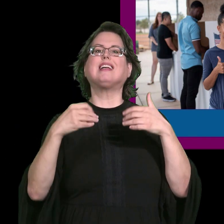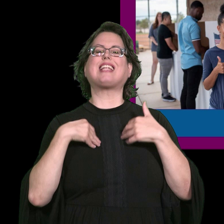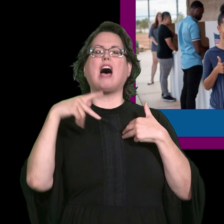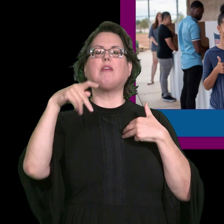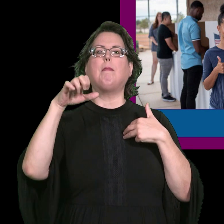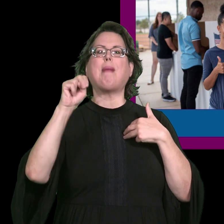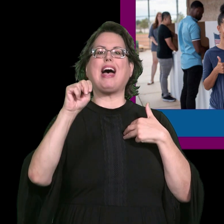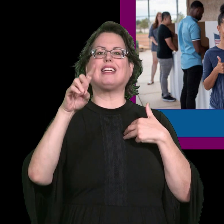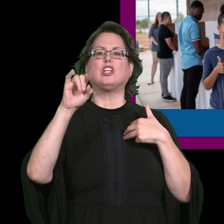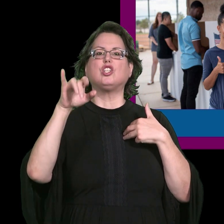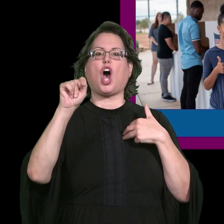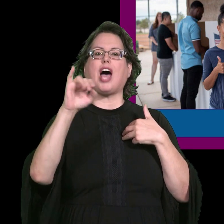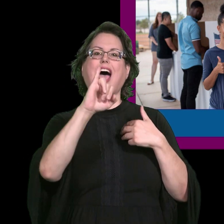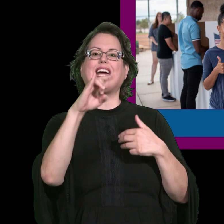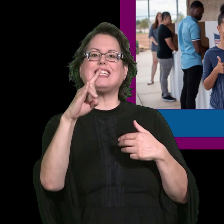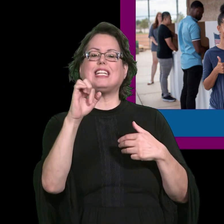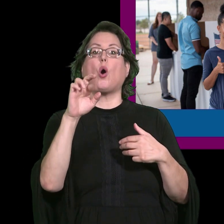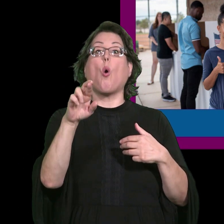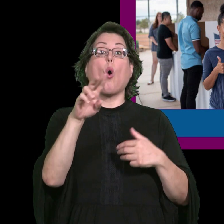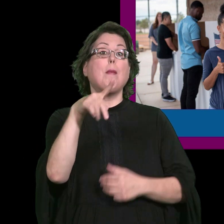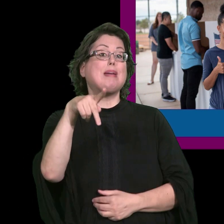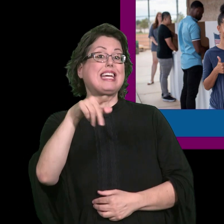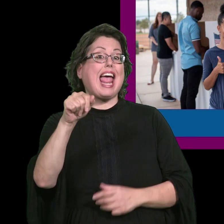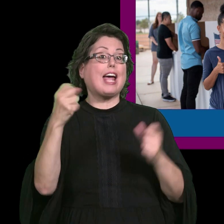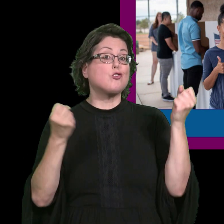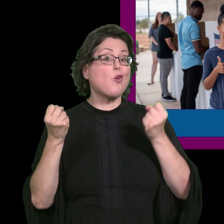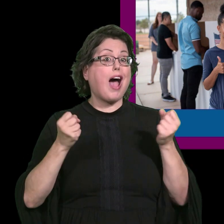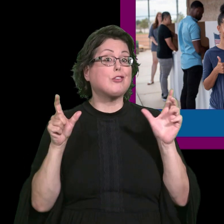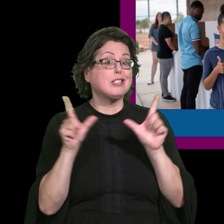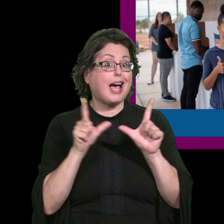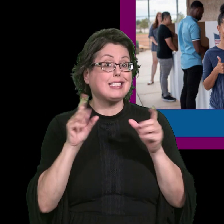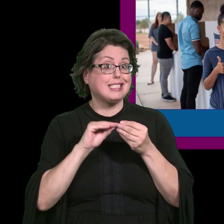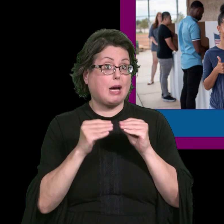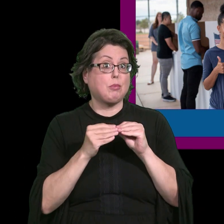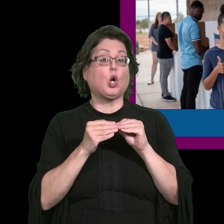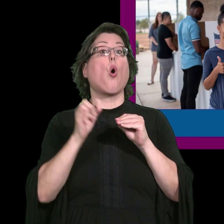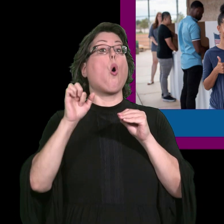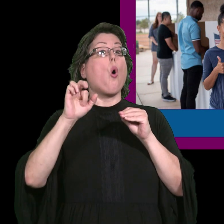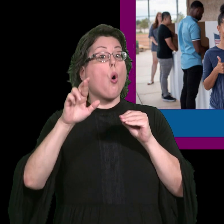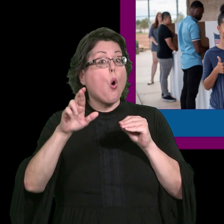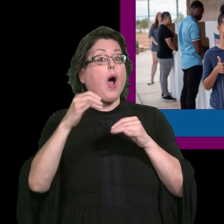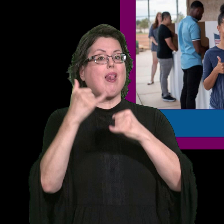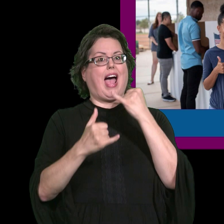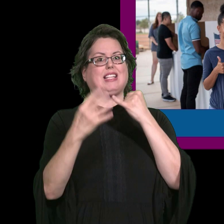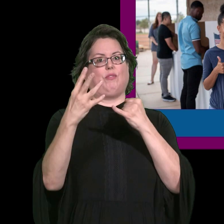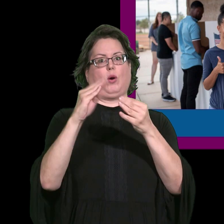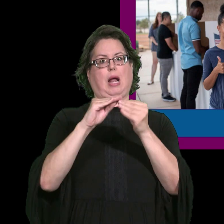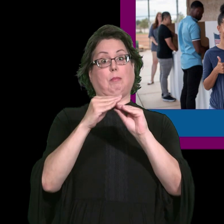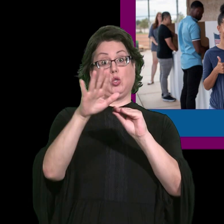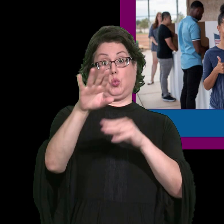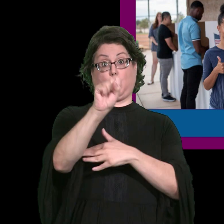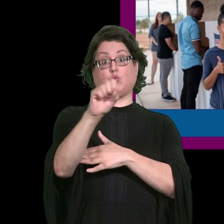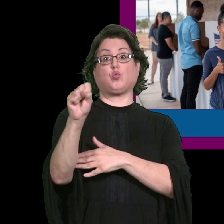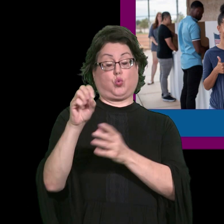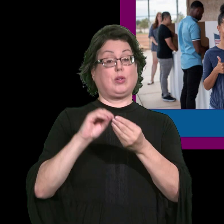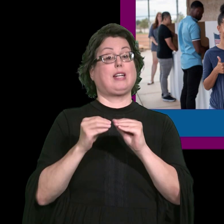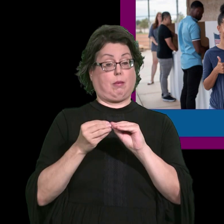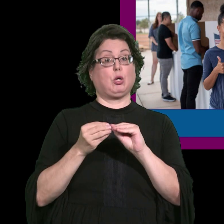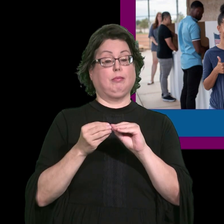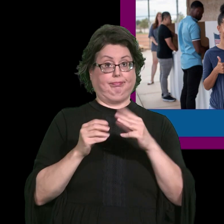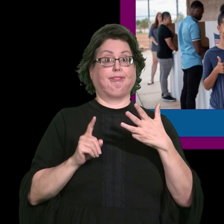Penn.ID number or Pennsylvania driver's license number or the last four digits of your Social Security